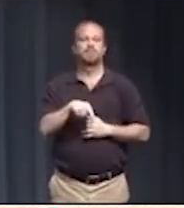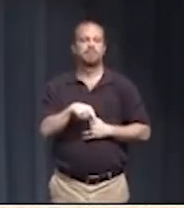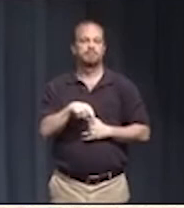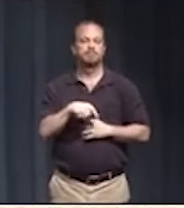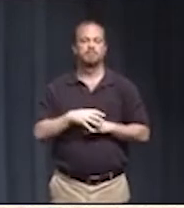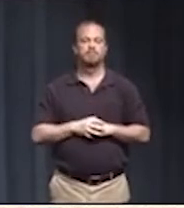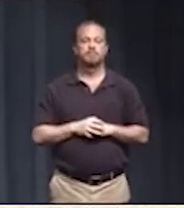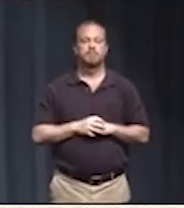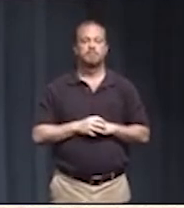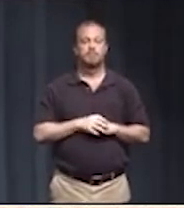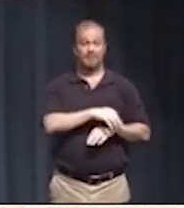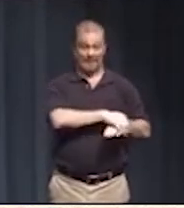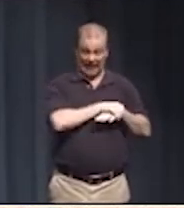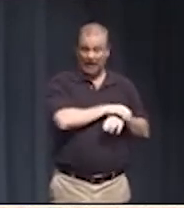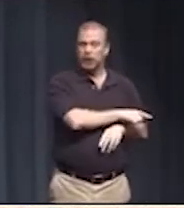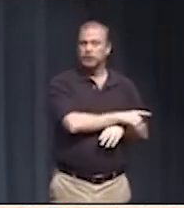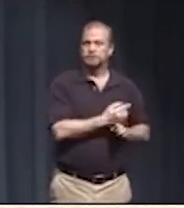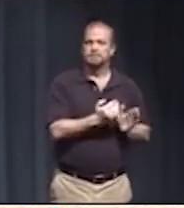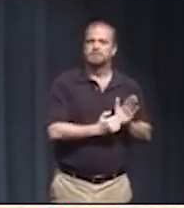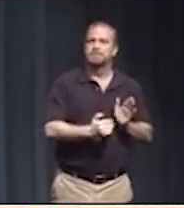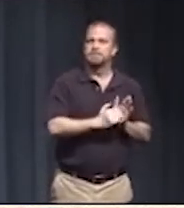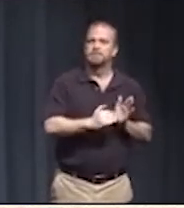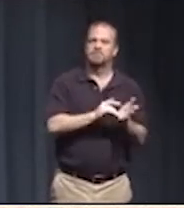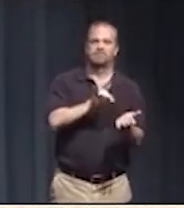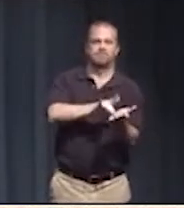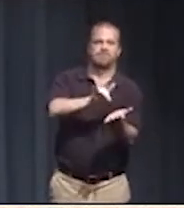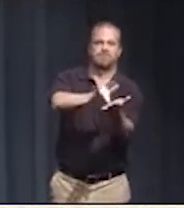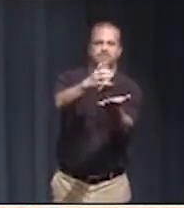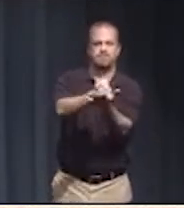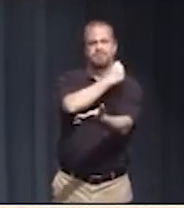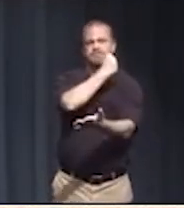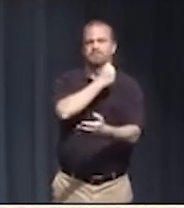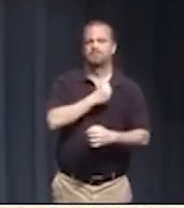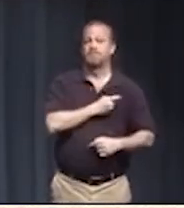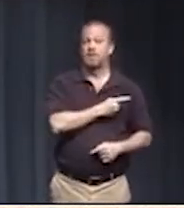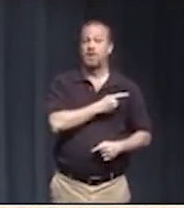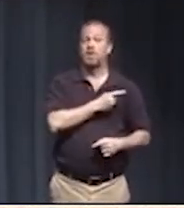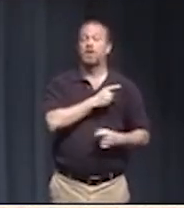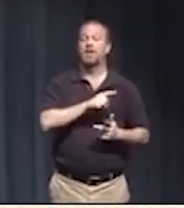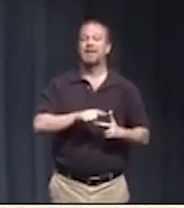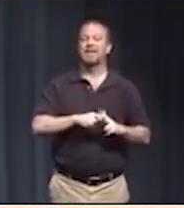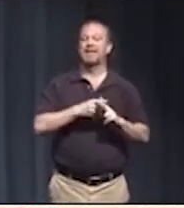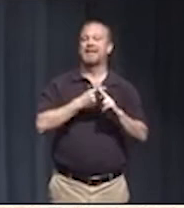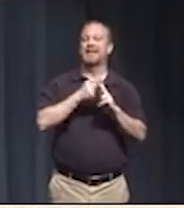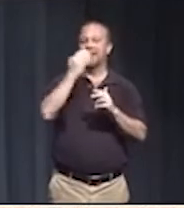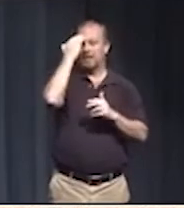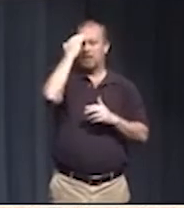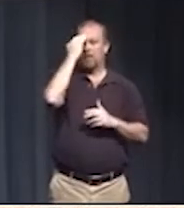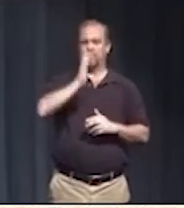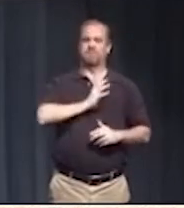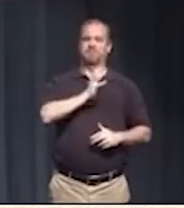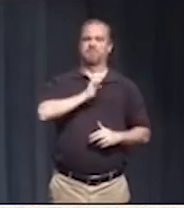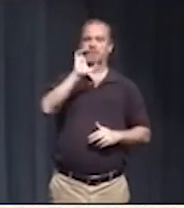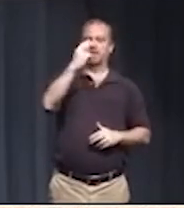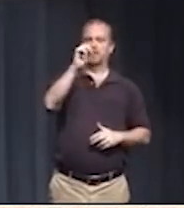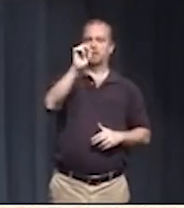And the English used it to great efficiency. It was also the beginning of the end of the age of chivalry, because for the first time, the common man could fight a